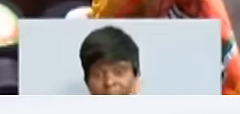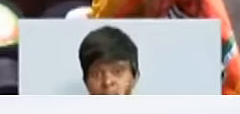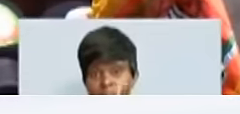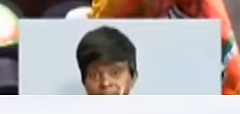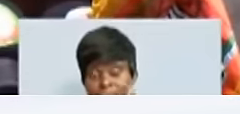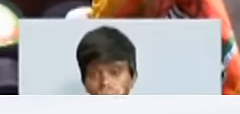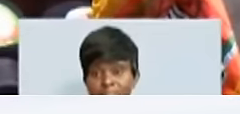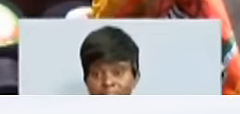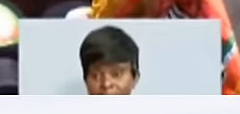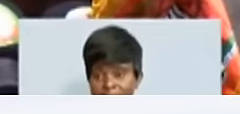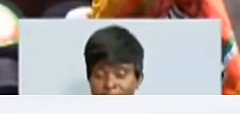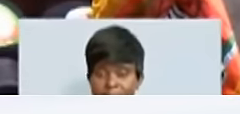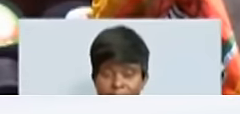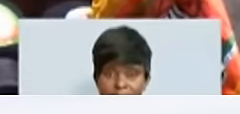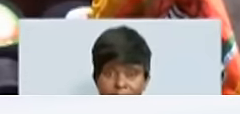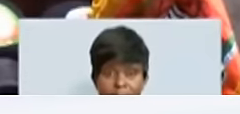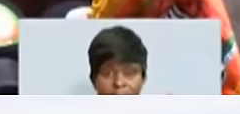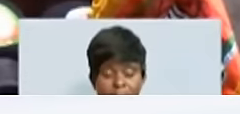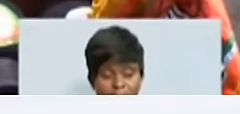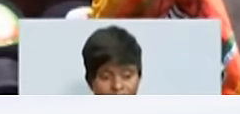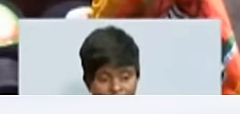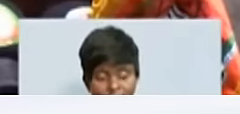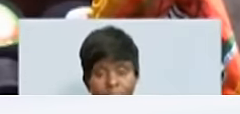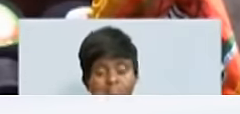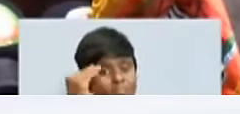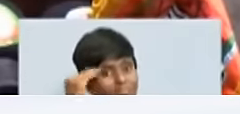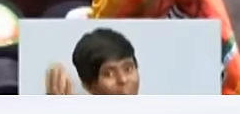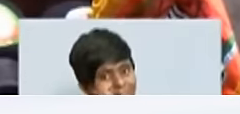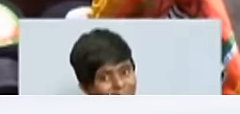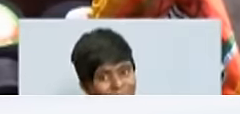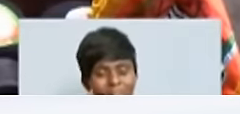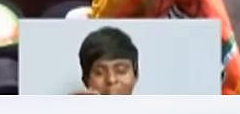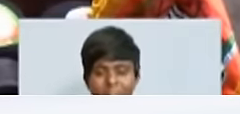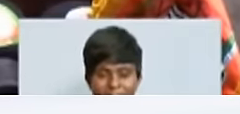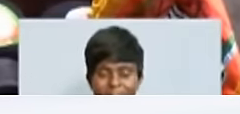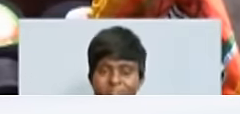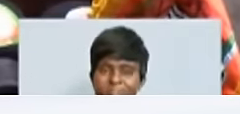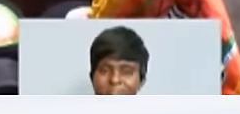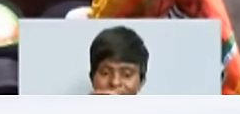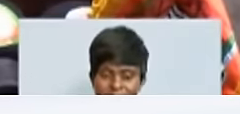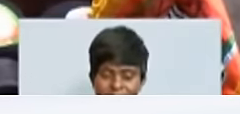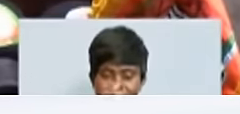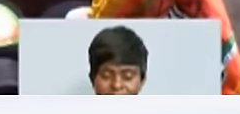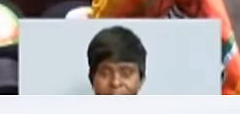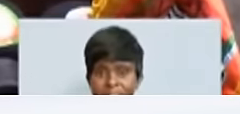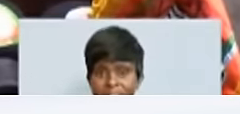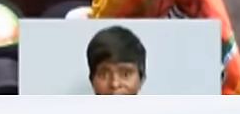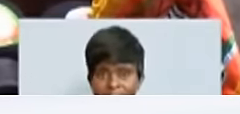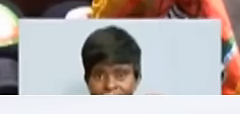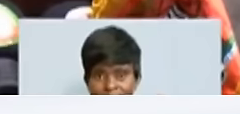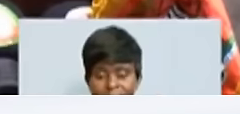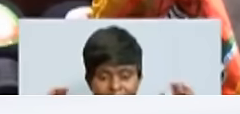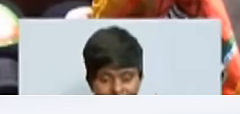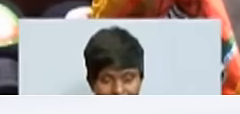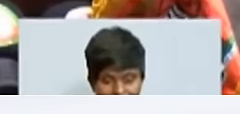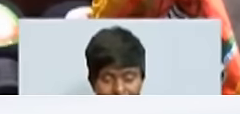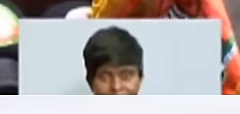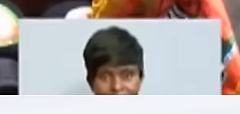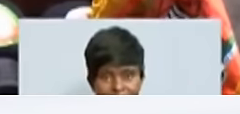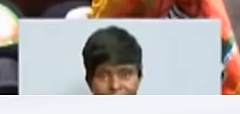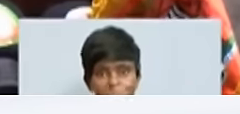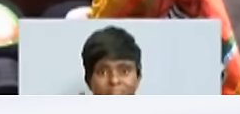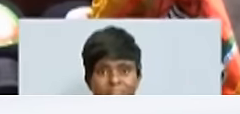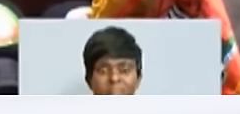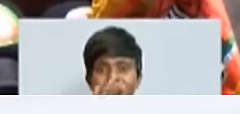maybe some members of our community, our country do not know, but millions of kwacha in movable, non-movable assets,